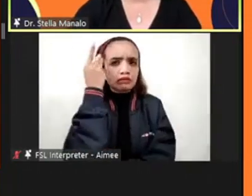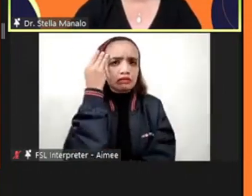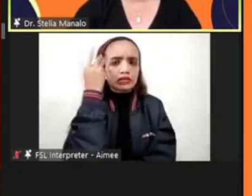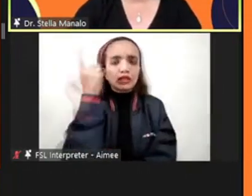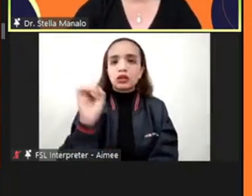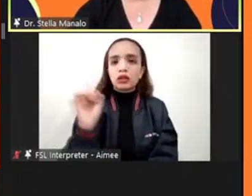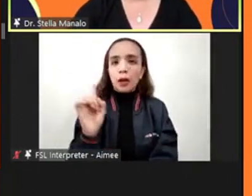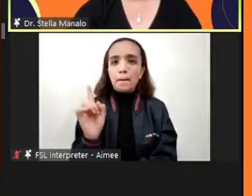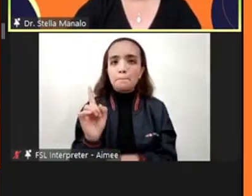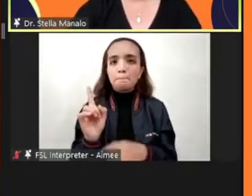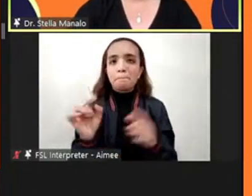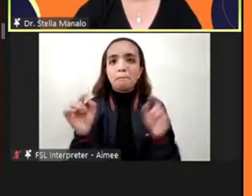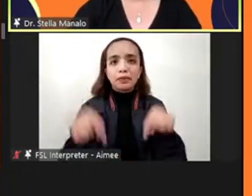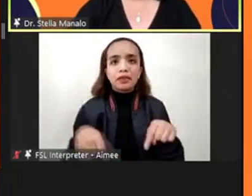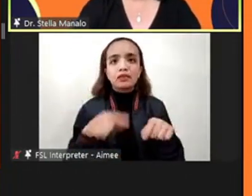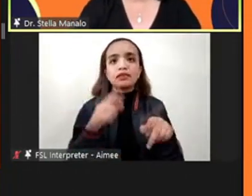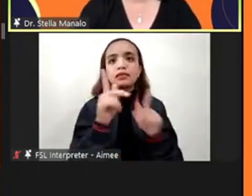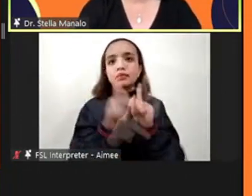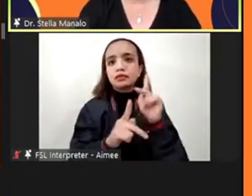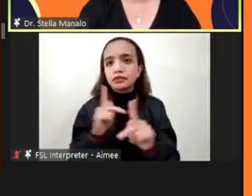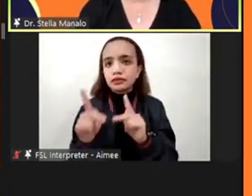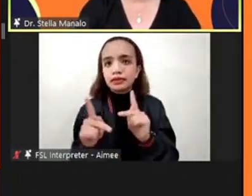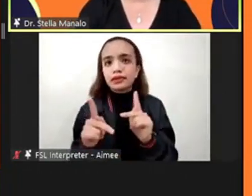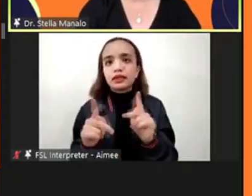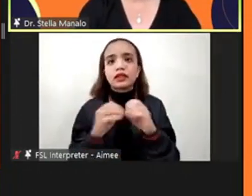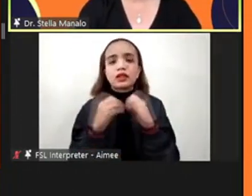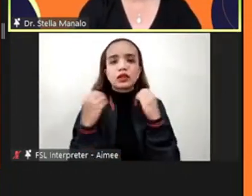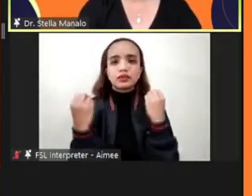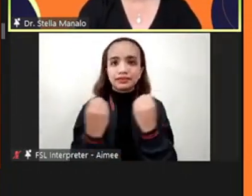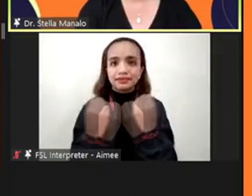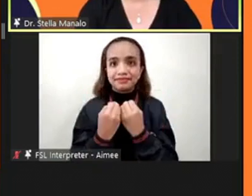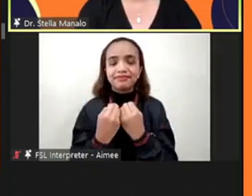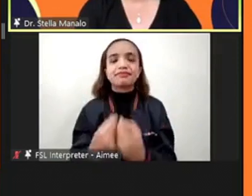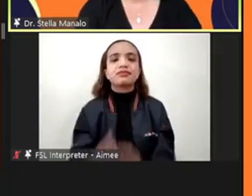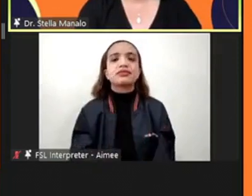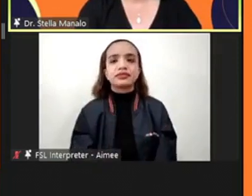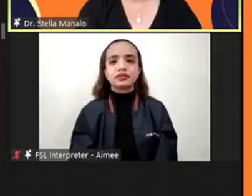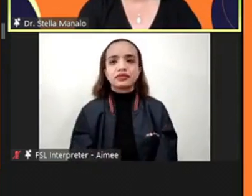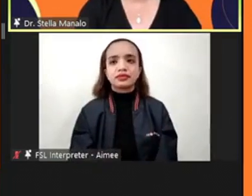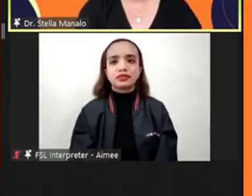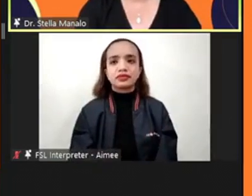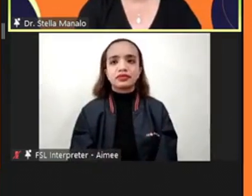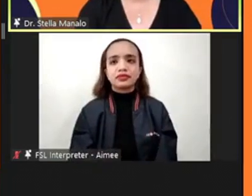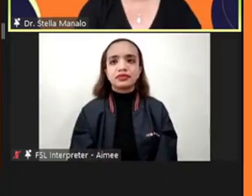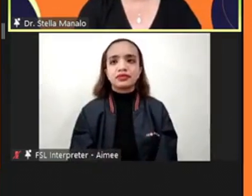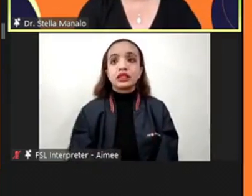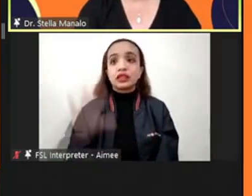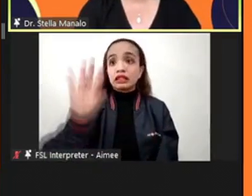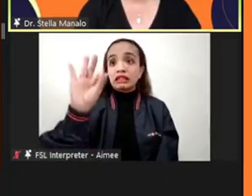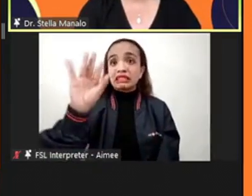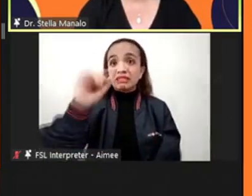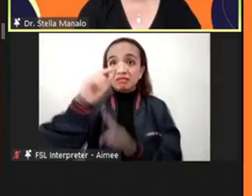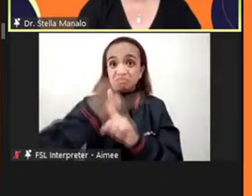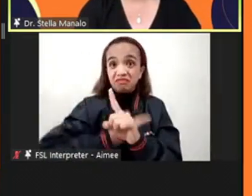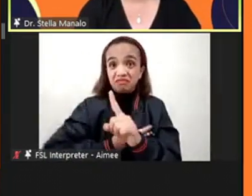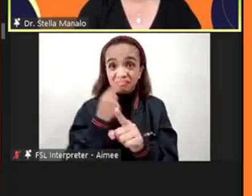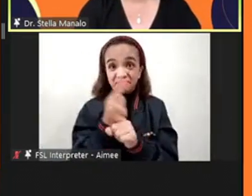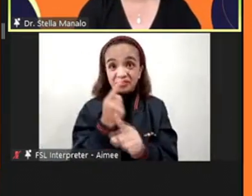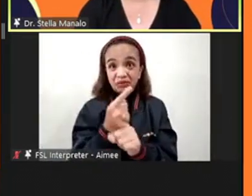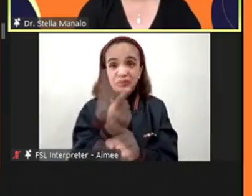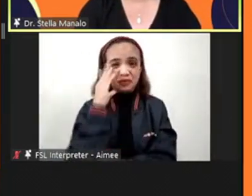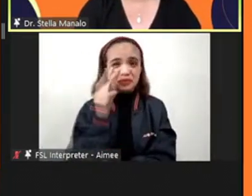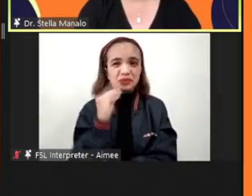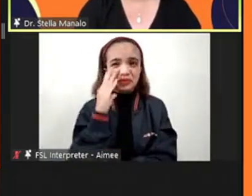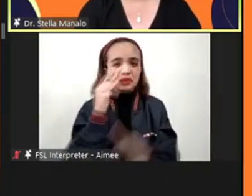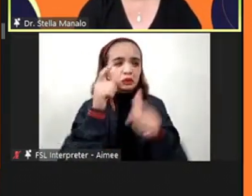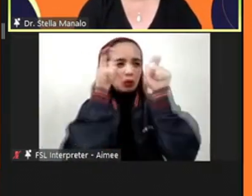resiliency individually and as an organization. It's been 19 months na, since we experienced